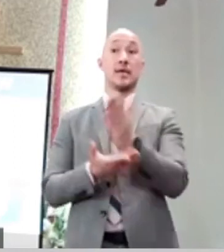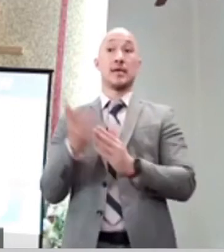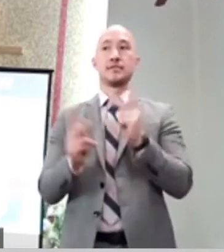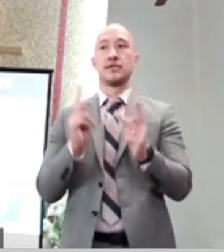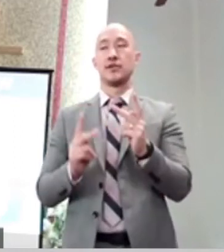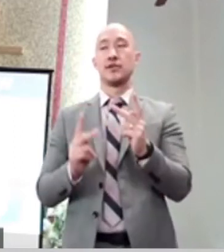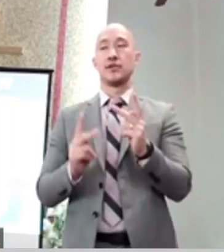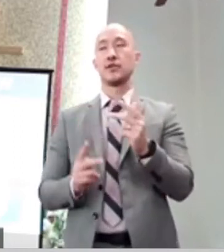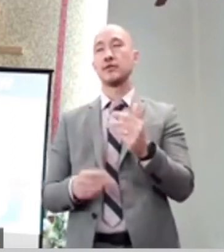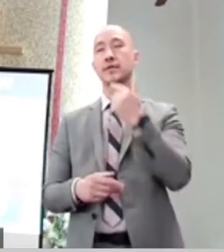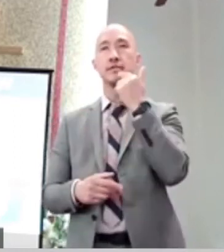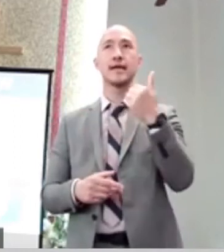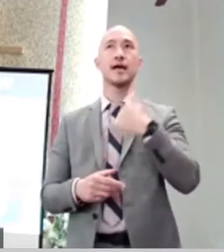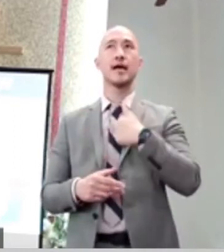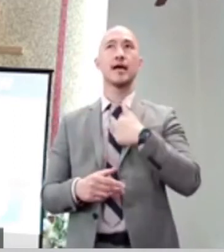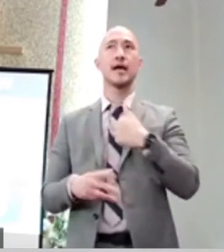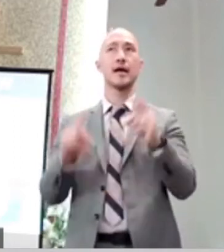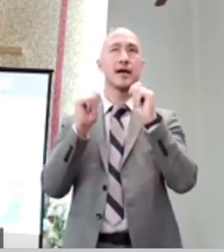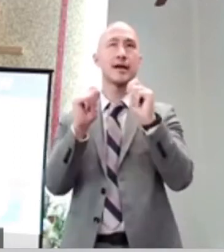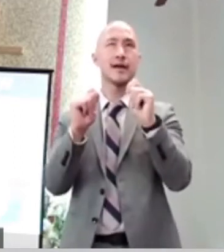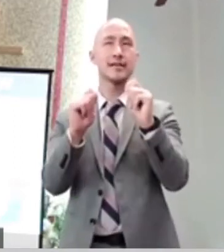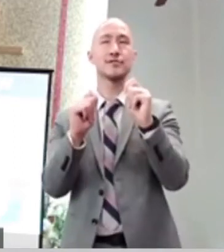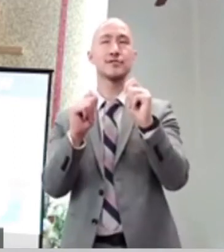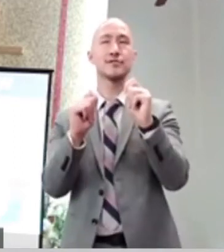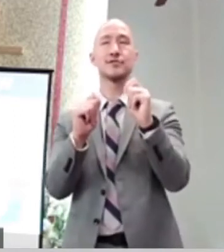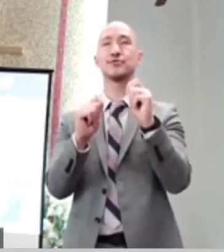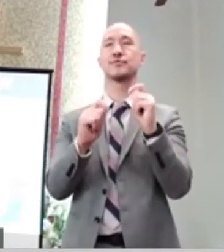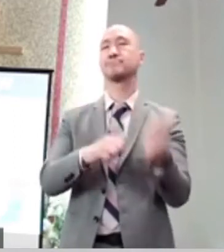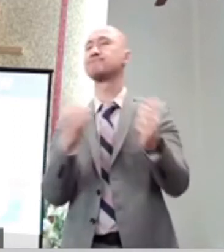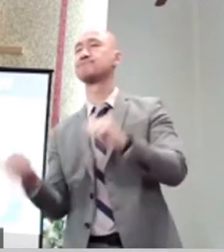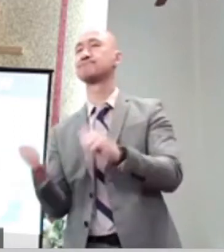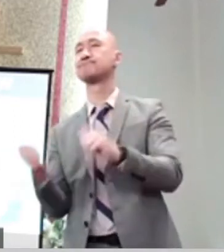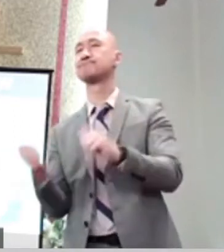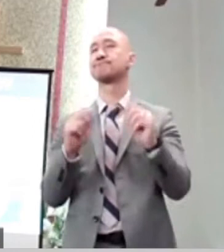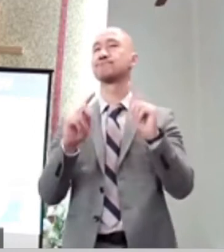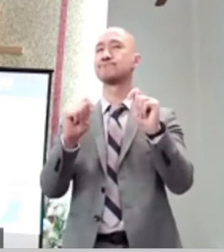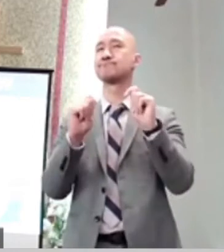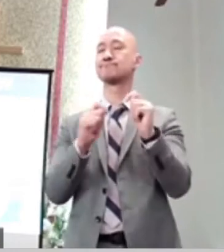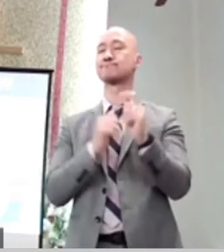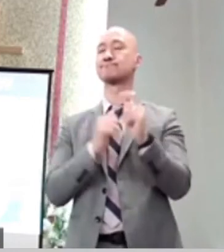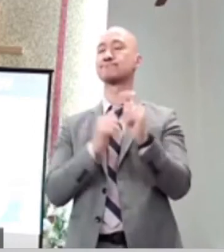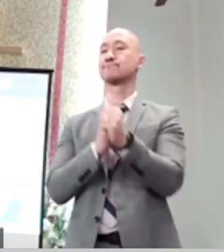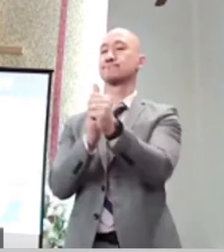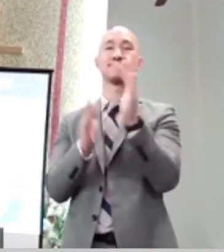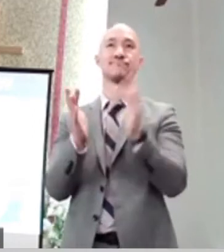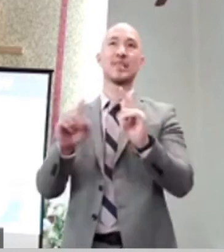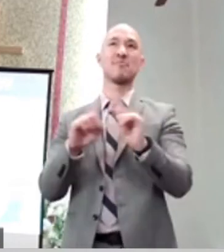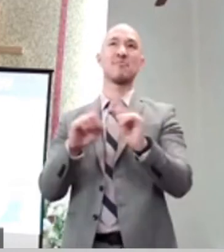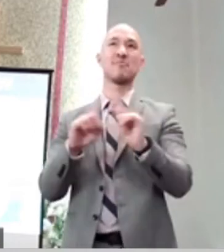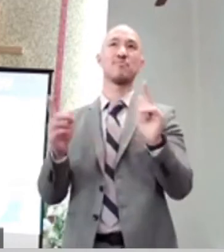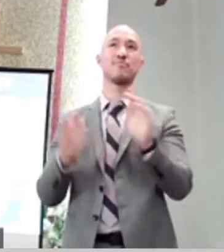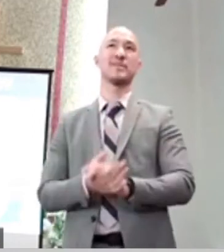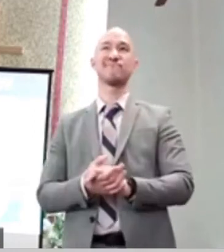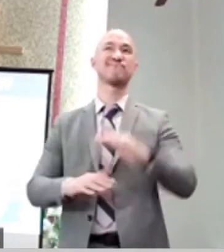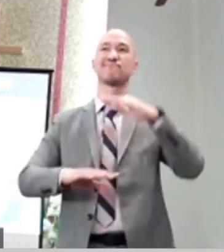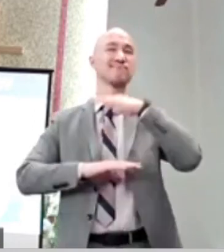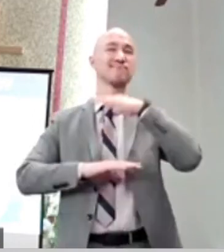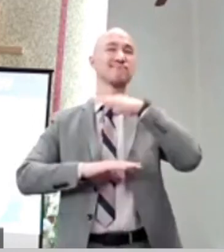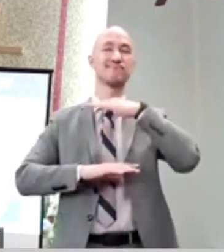didn't work for me. Well, you tried something else. You tried some other idol. You tried some